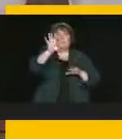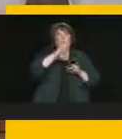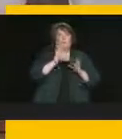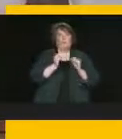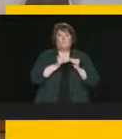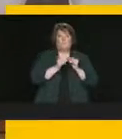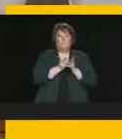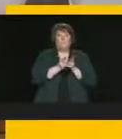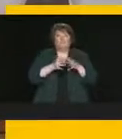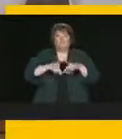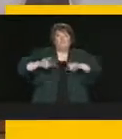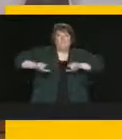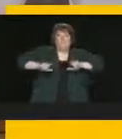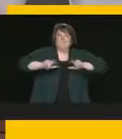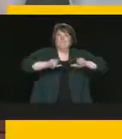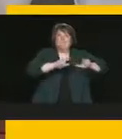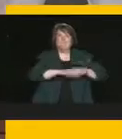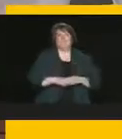Bonjour.